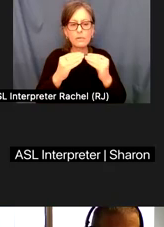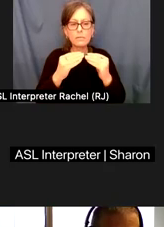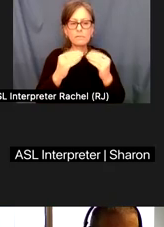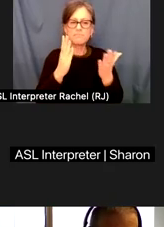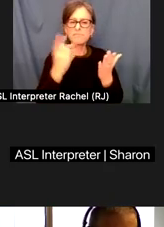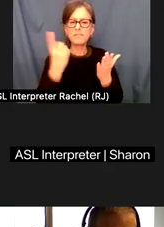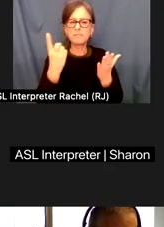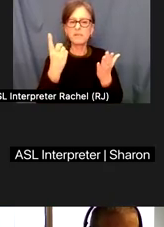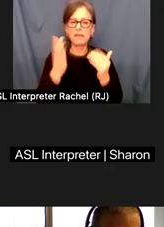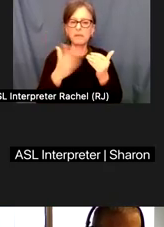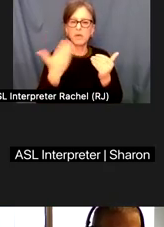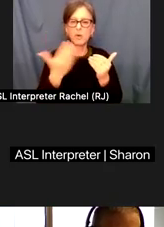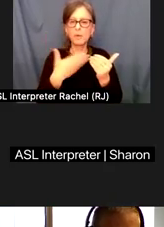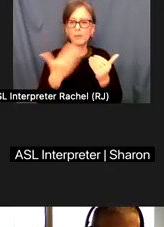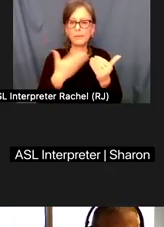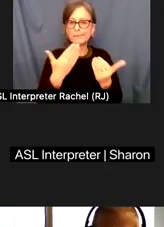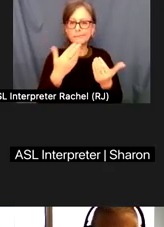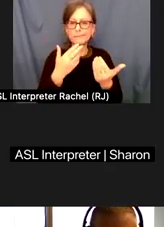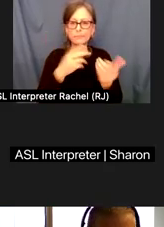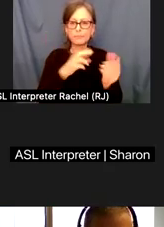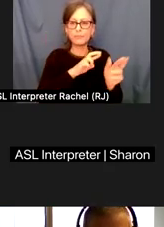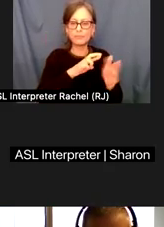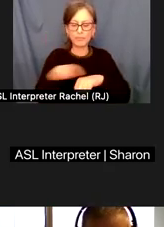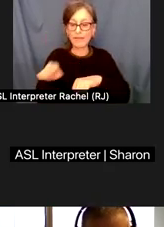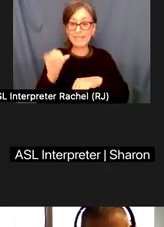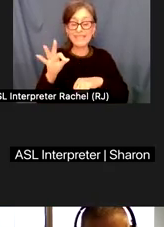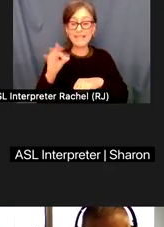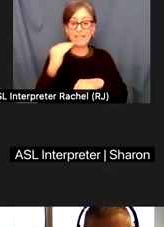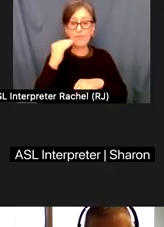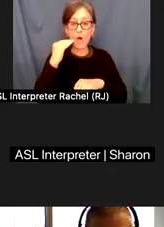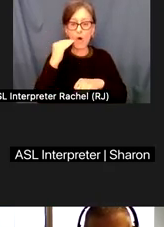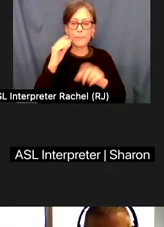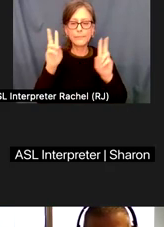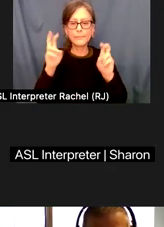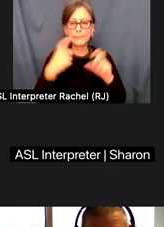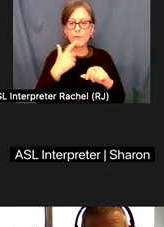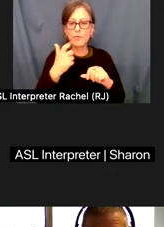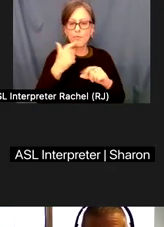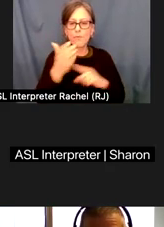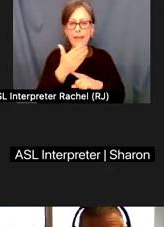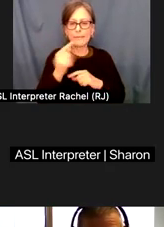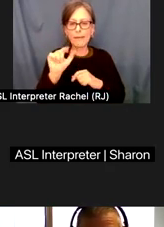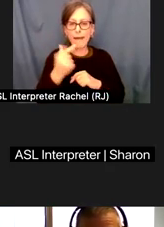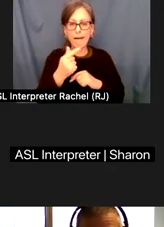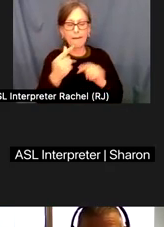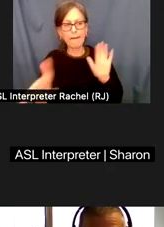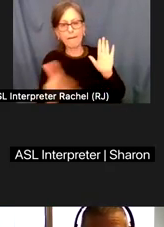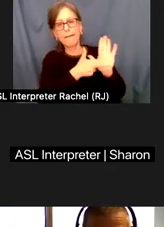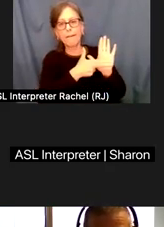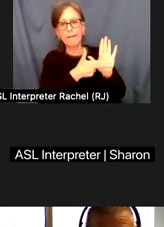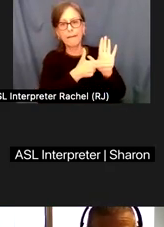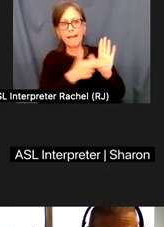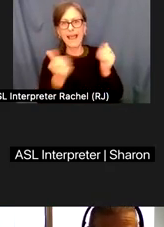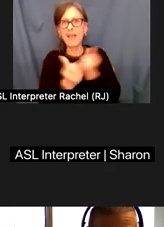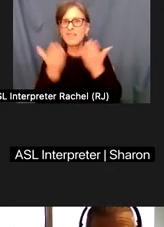something that could be a quick reference in case of, let's say your home is red tagged and I got all my stuff in the home. I don't know where all the